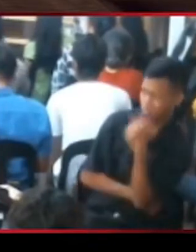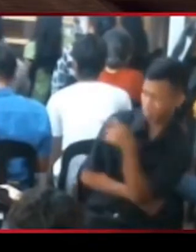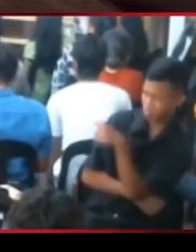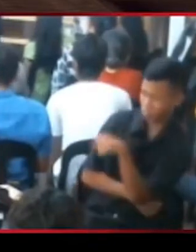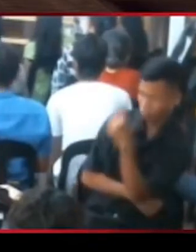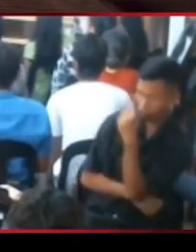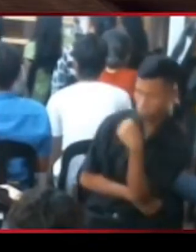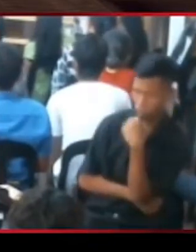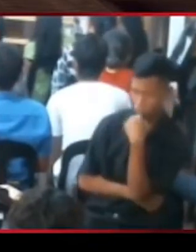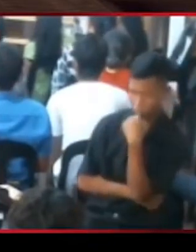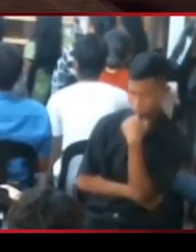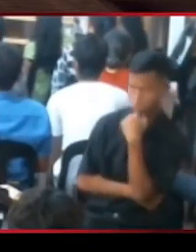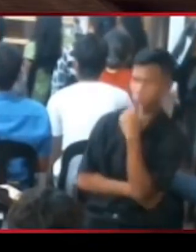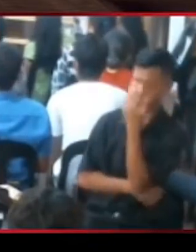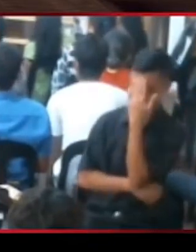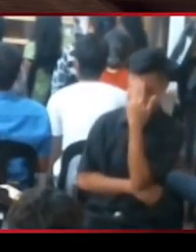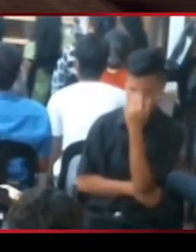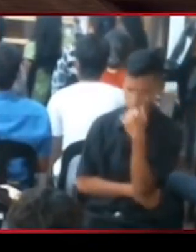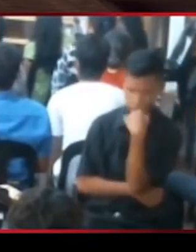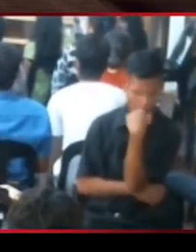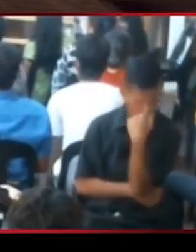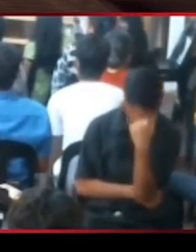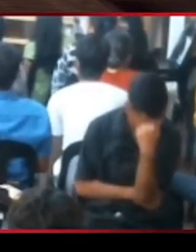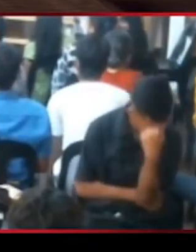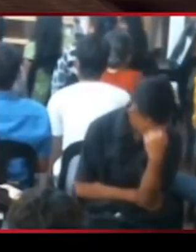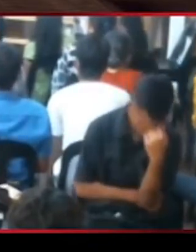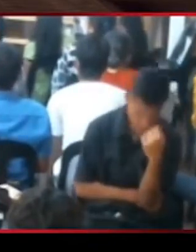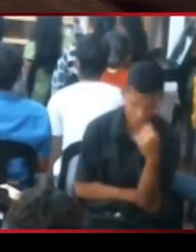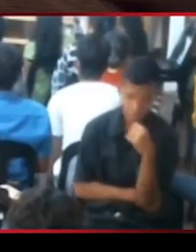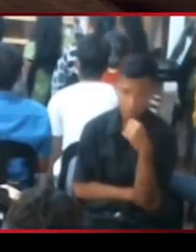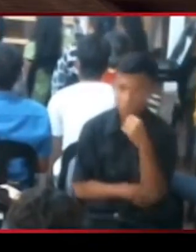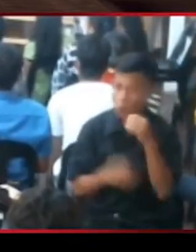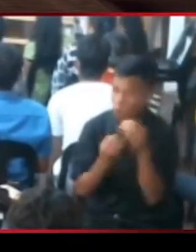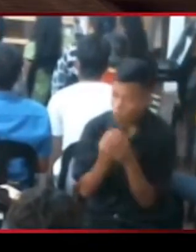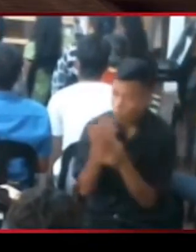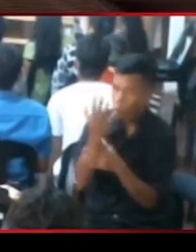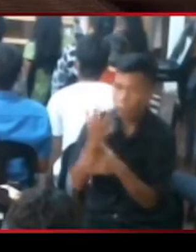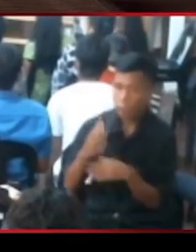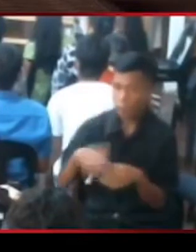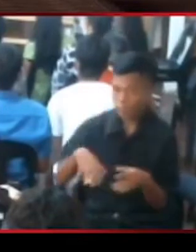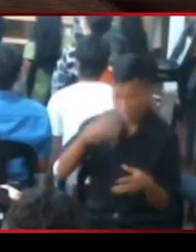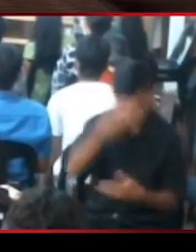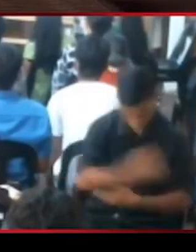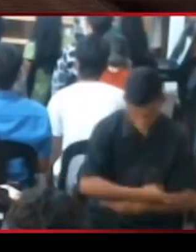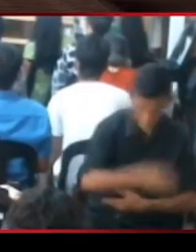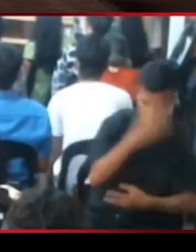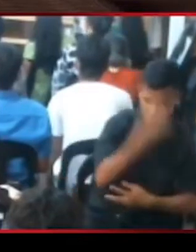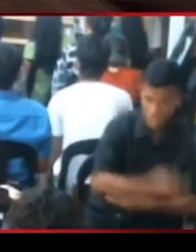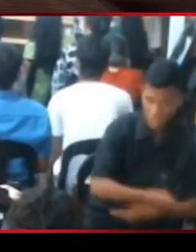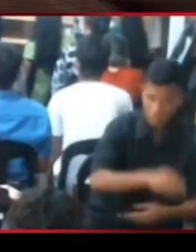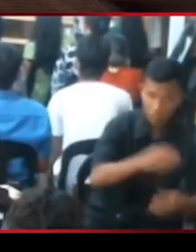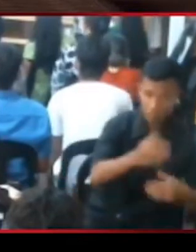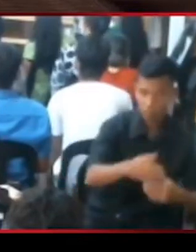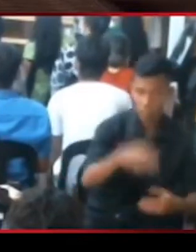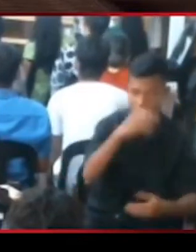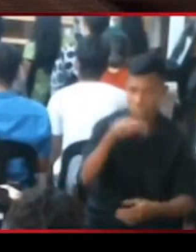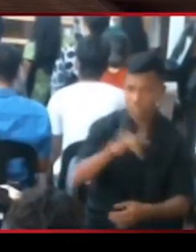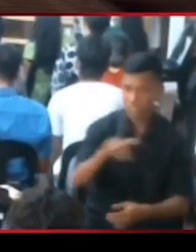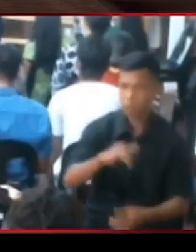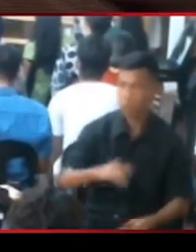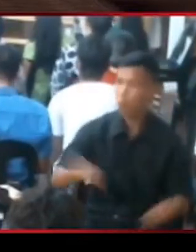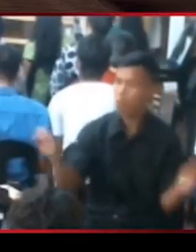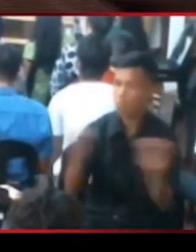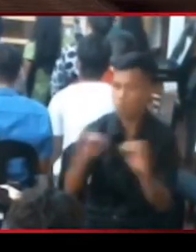several sons of hers were mean people, grew up to be mean men, no character,